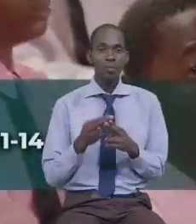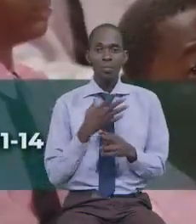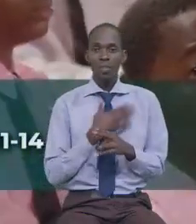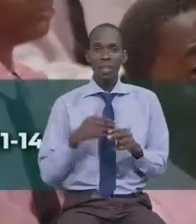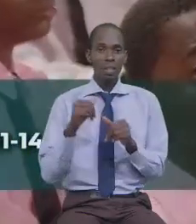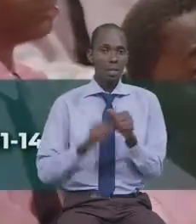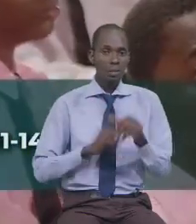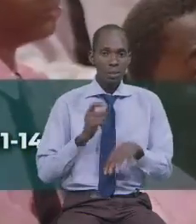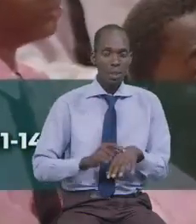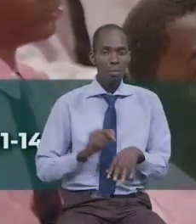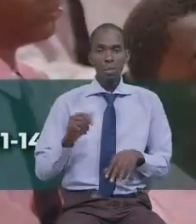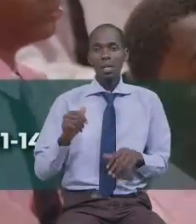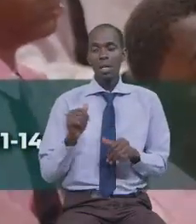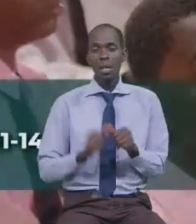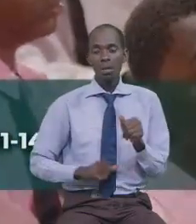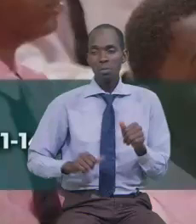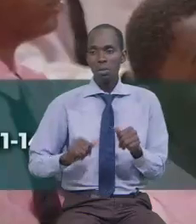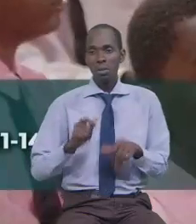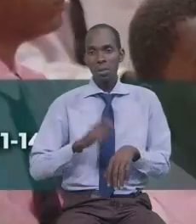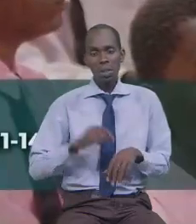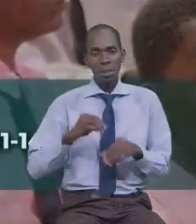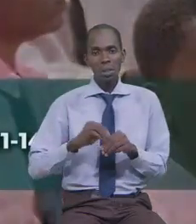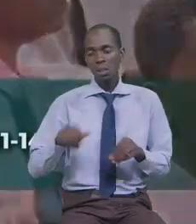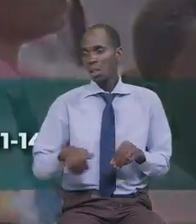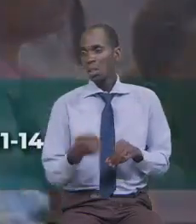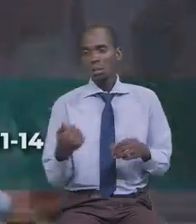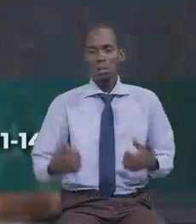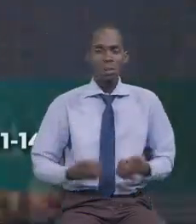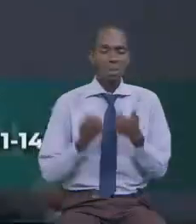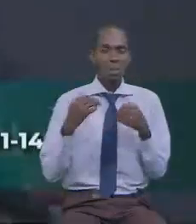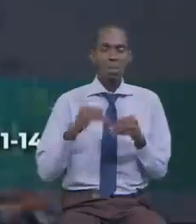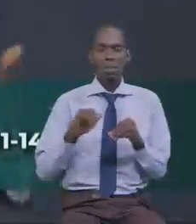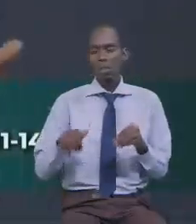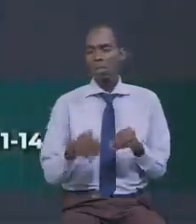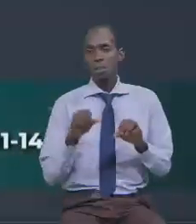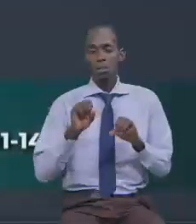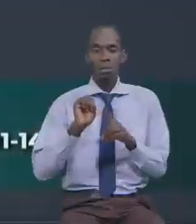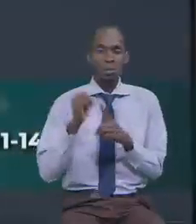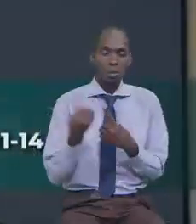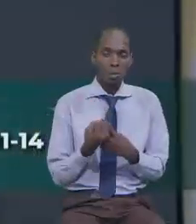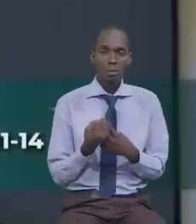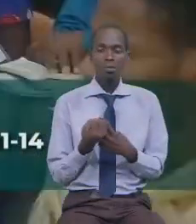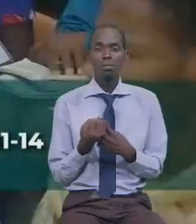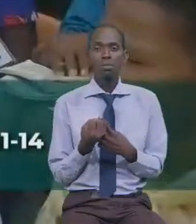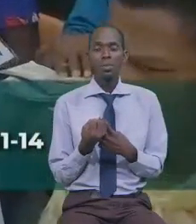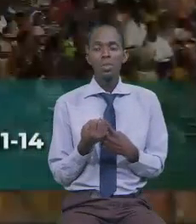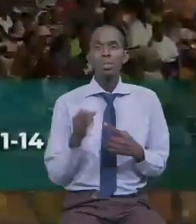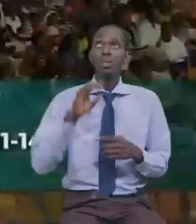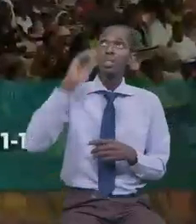challenge, every time, in every situation in your life, grace upon